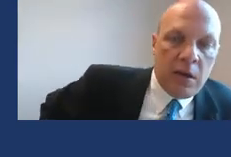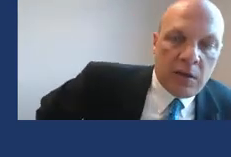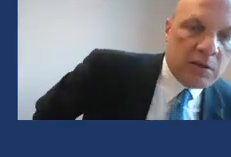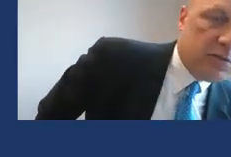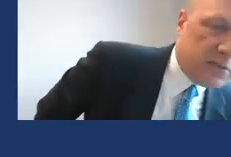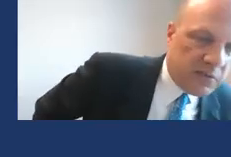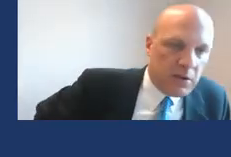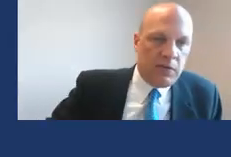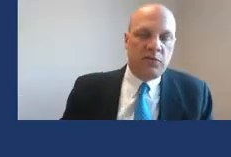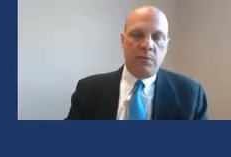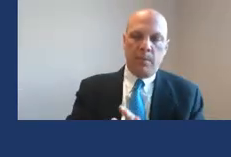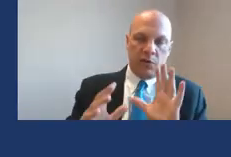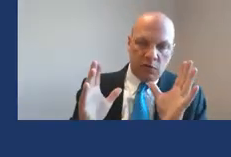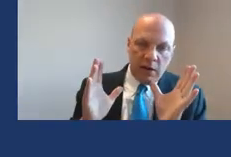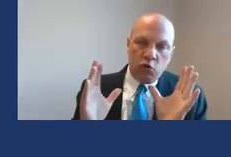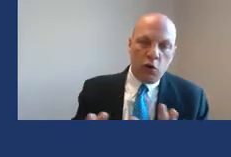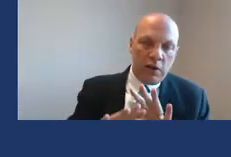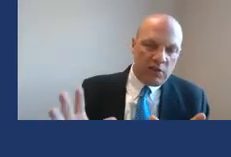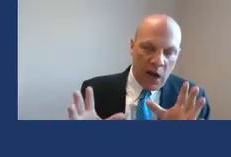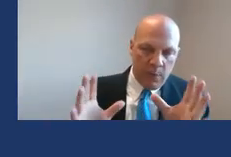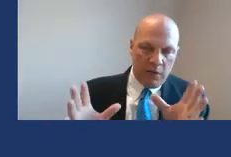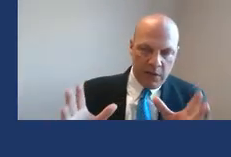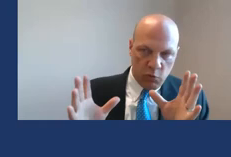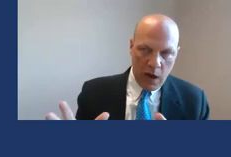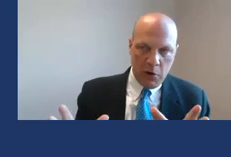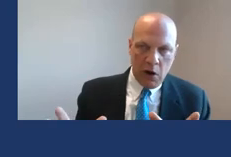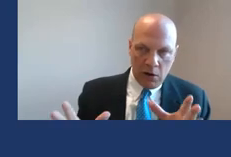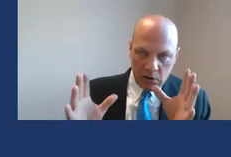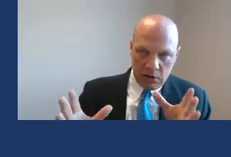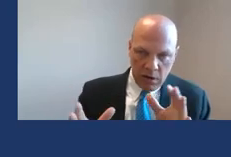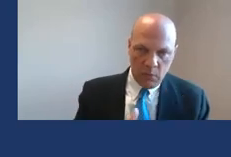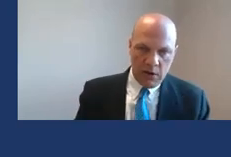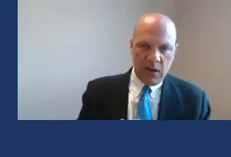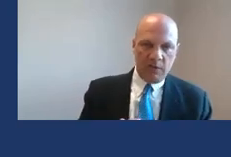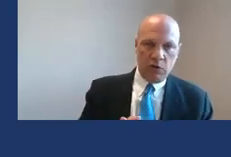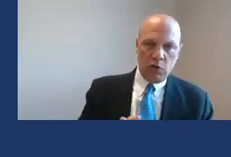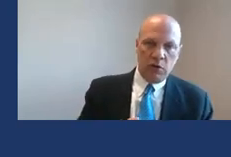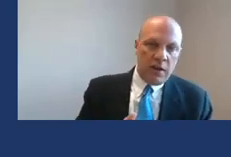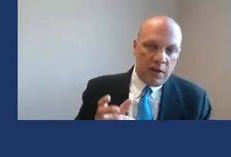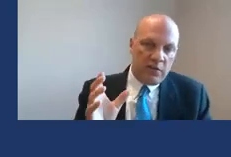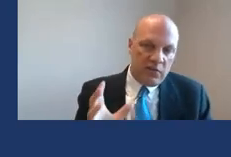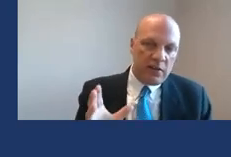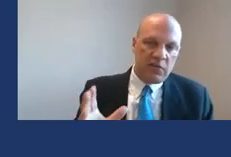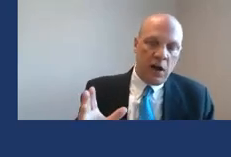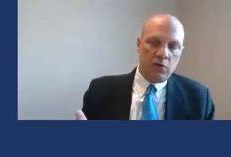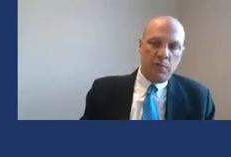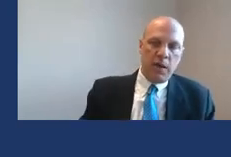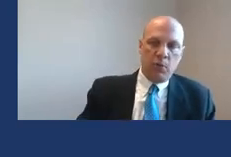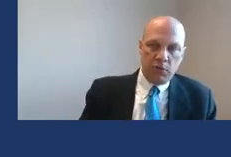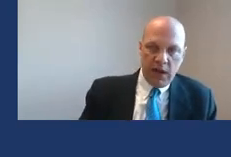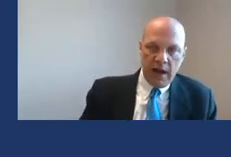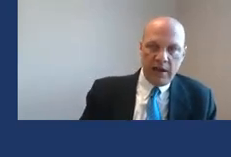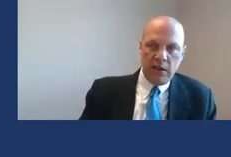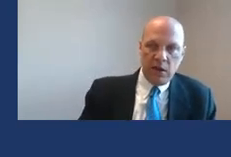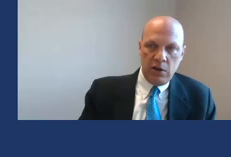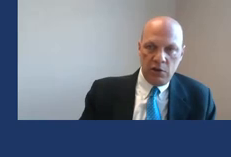me just give you some numbers, right? During the time of this webinar, Wednesday afternoon, 600